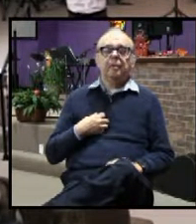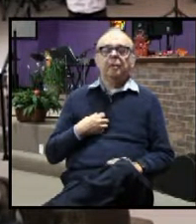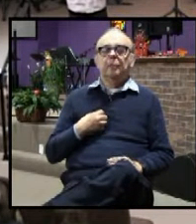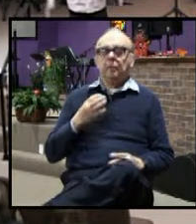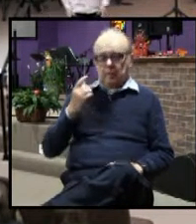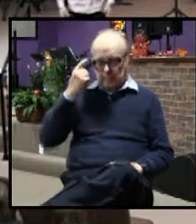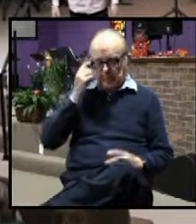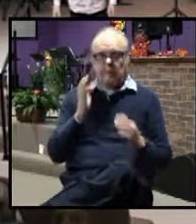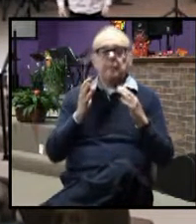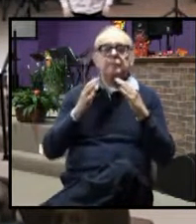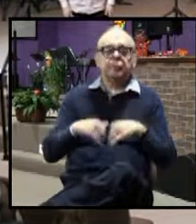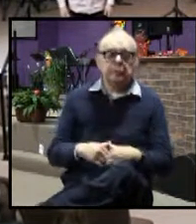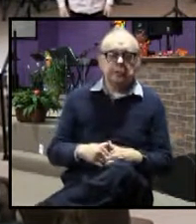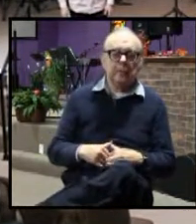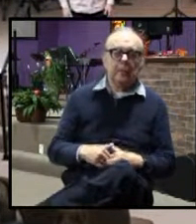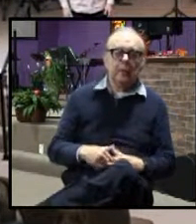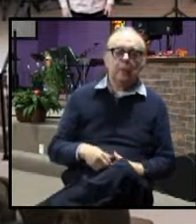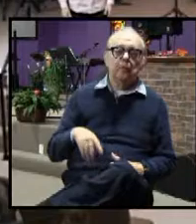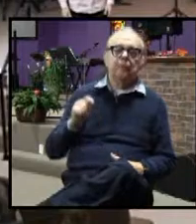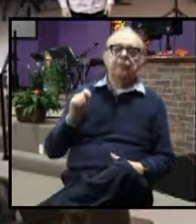Trump got elected?